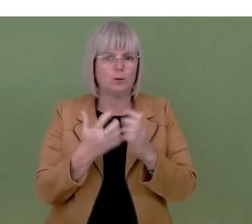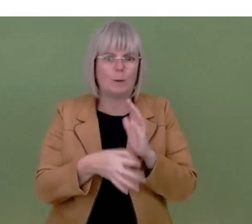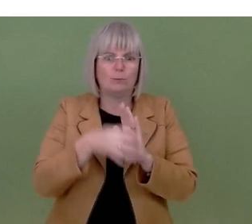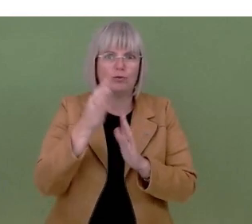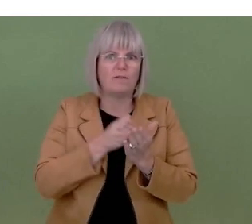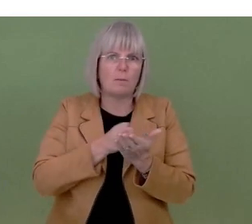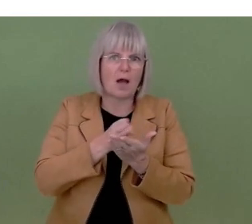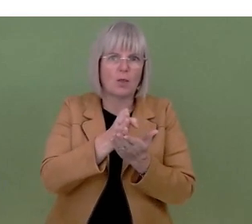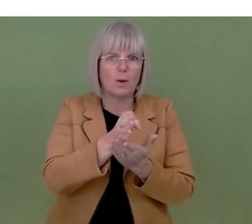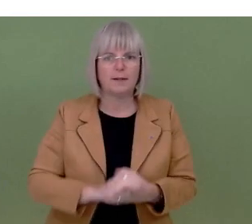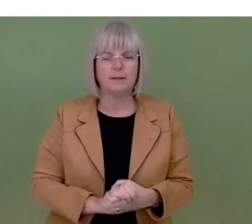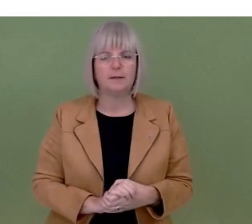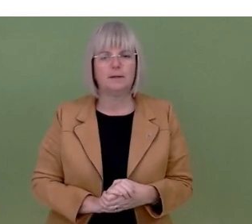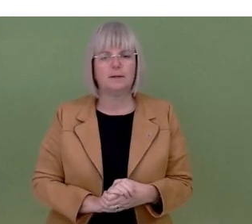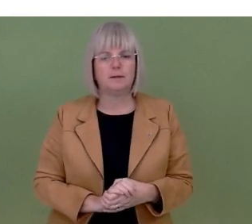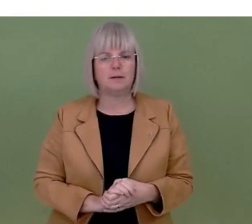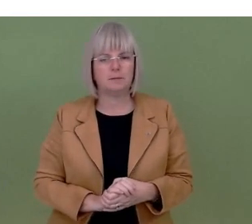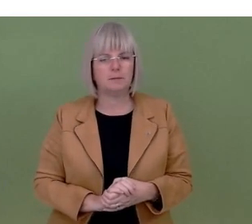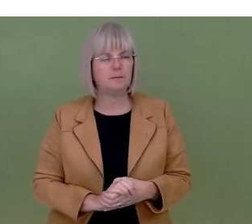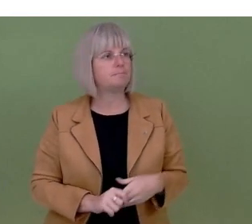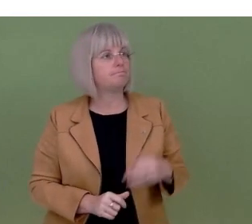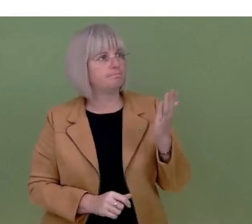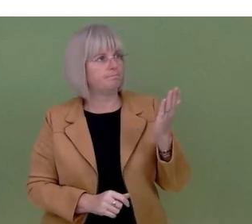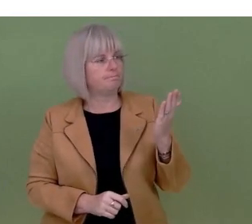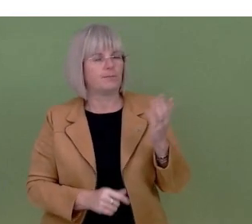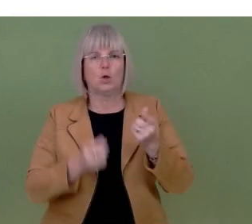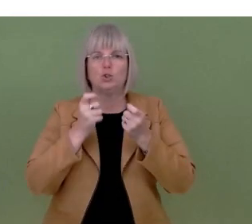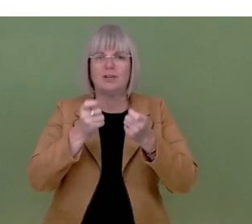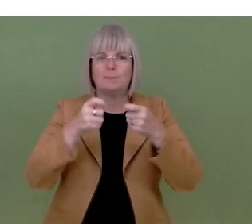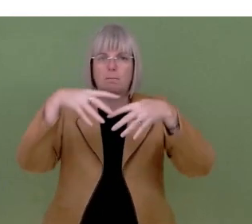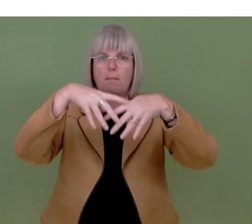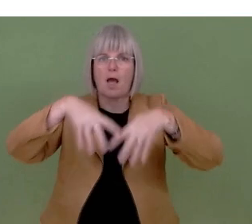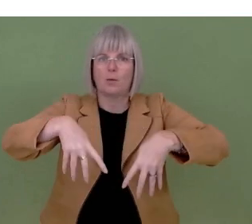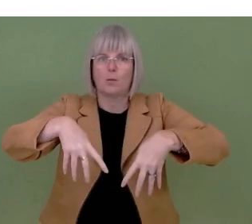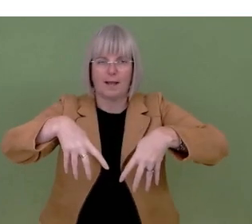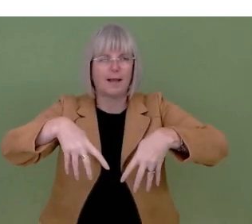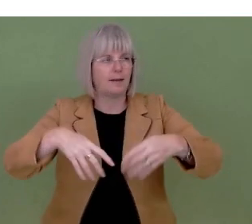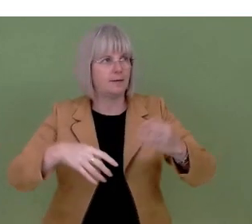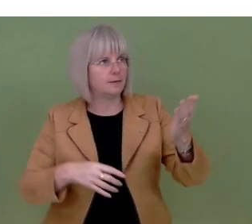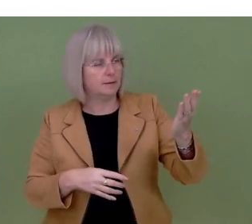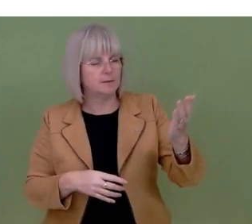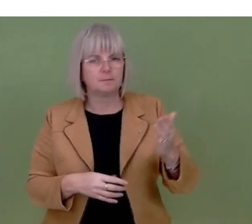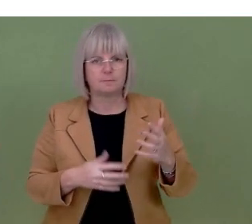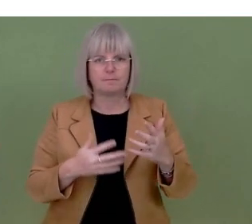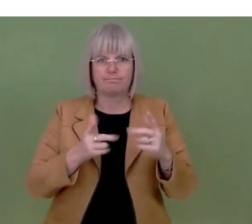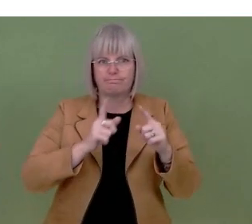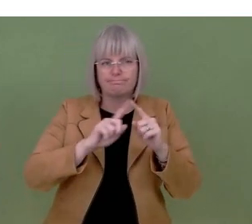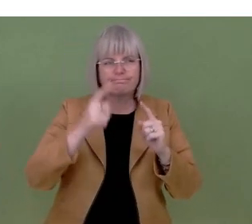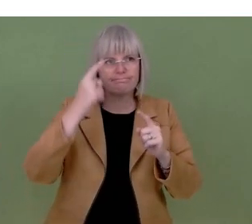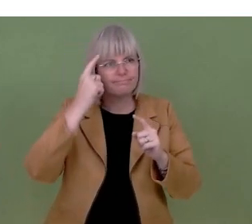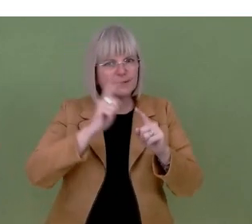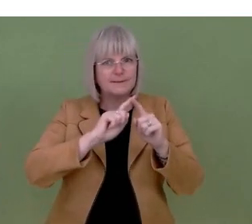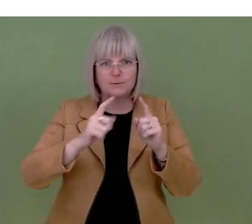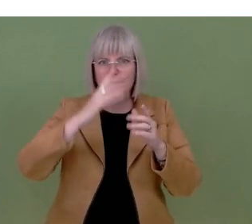So in terms of the treatment pathway, by working together over time and thinking about different people's experiences, we've been able